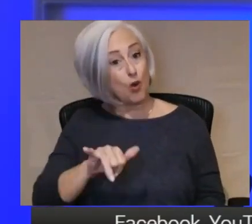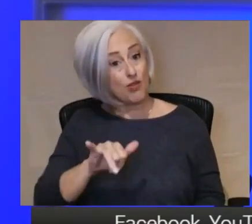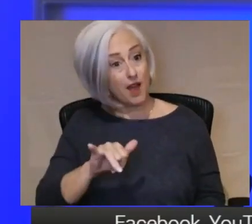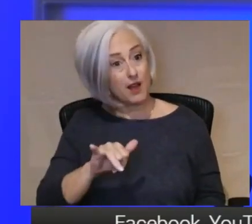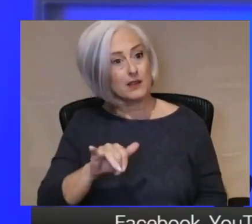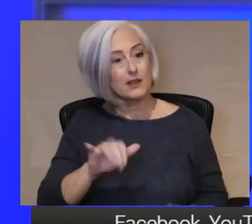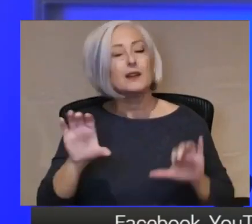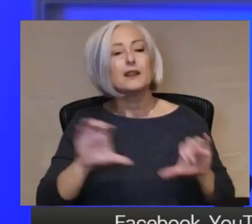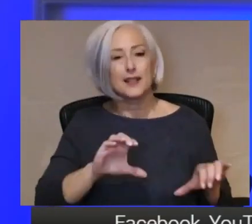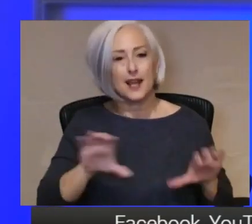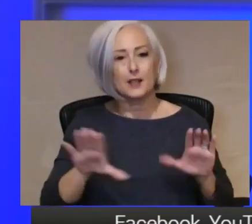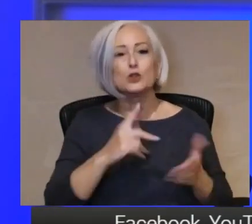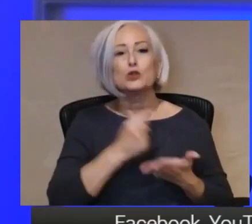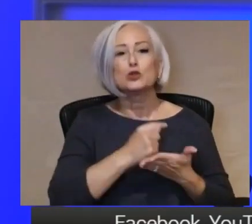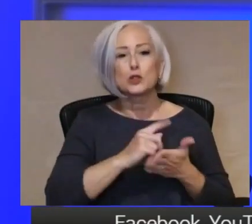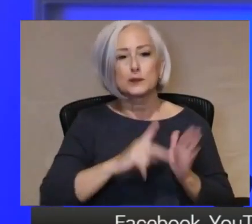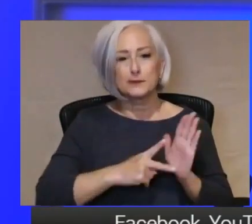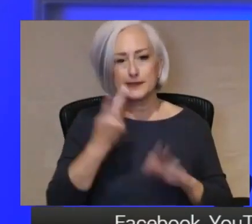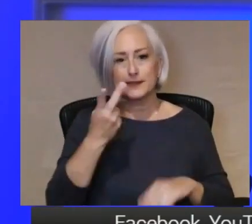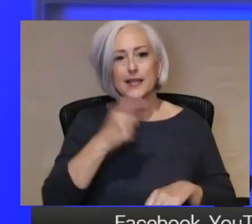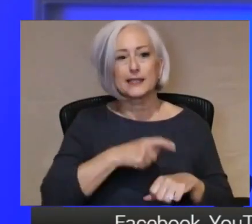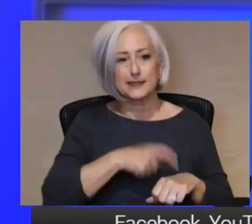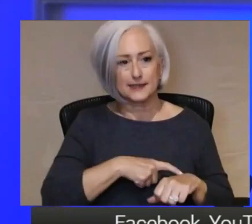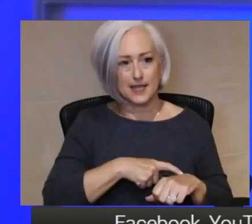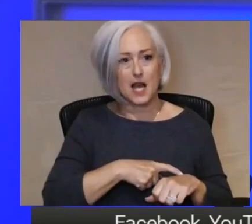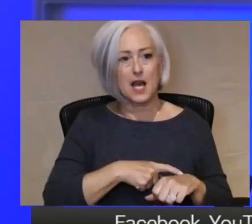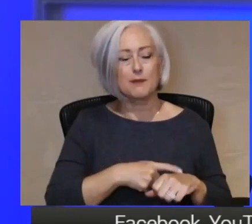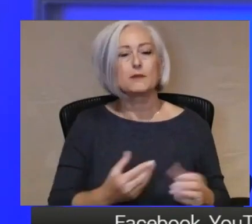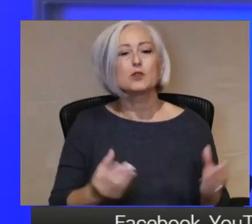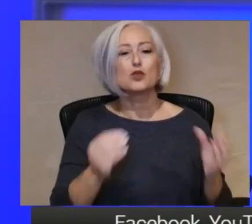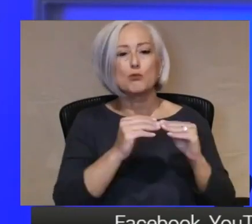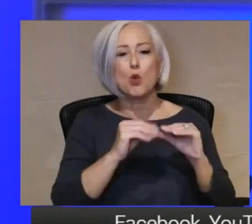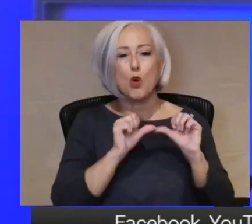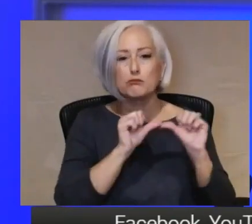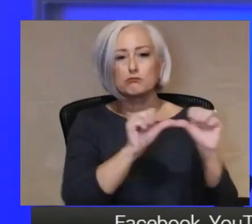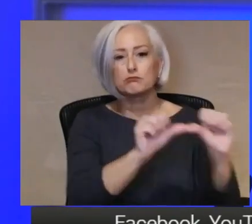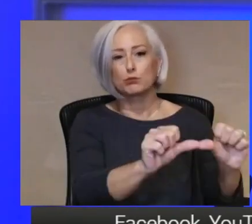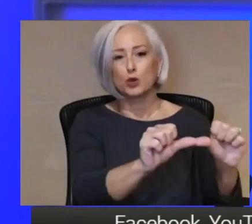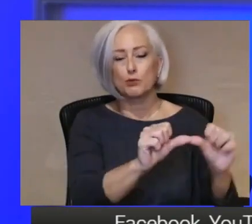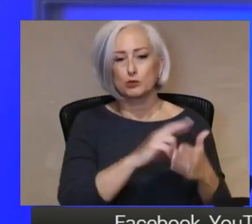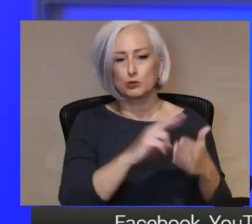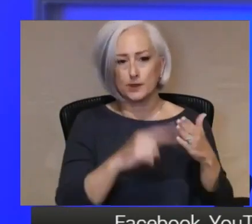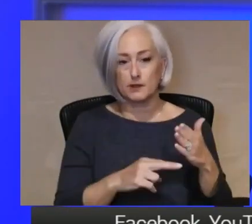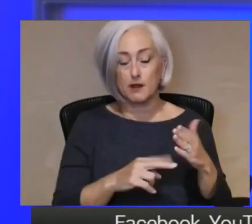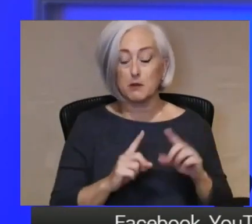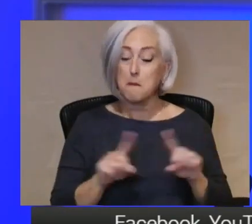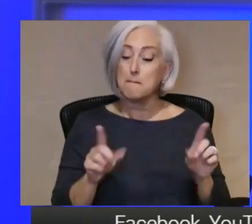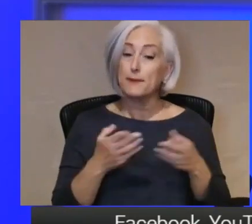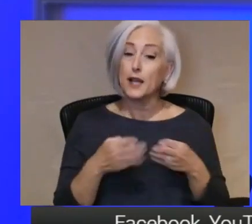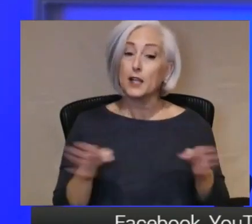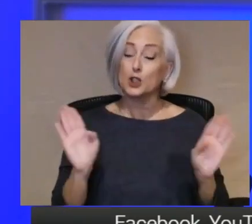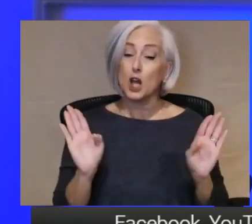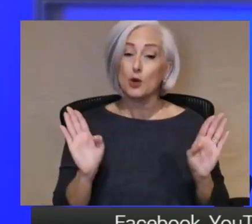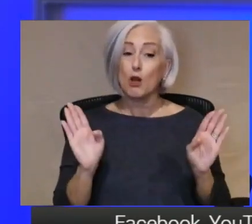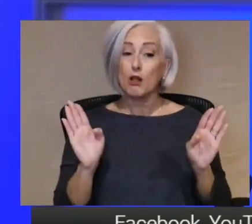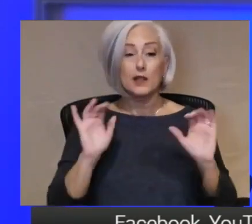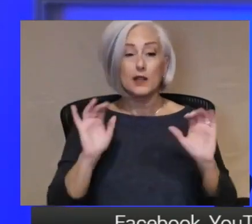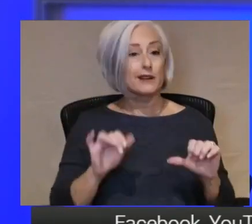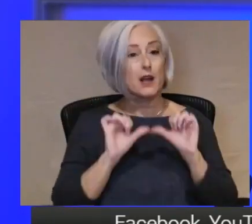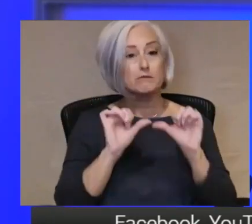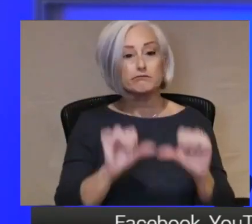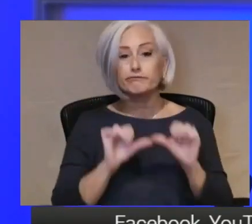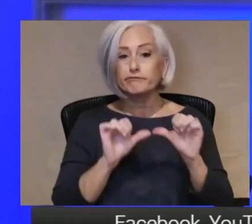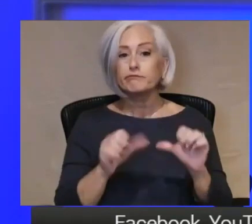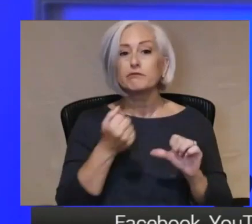treatment to get a more permanent result. But in general, it could last for years. We really don't